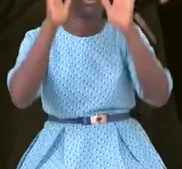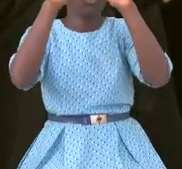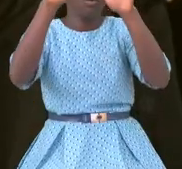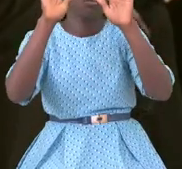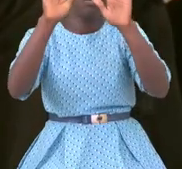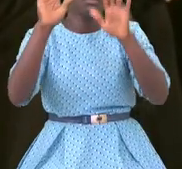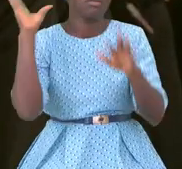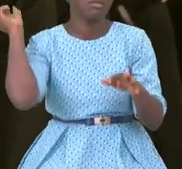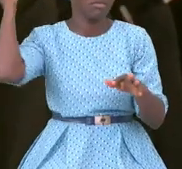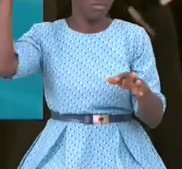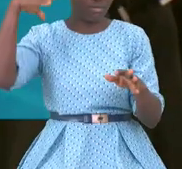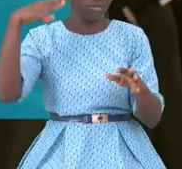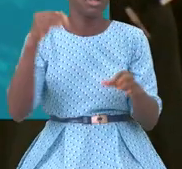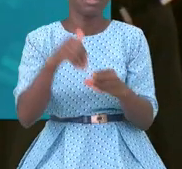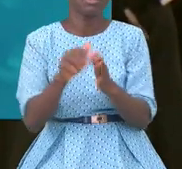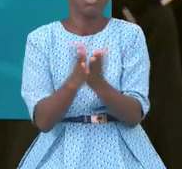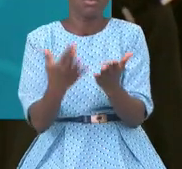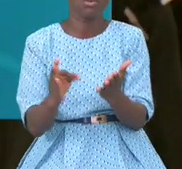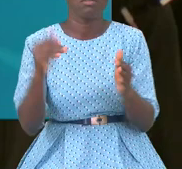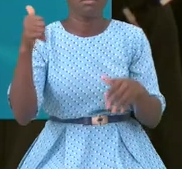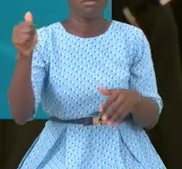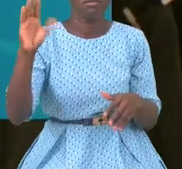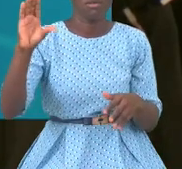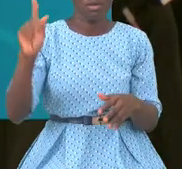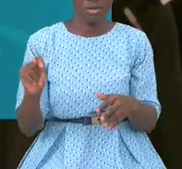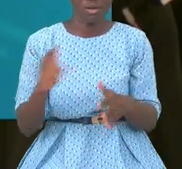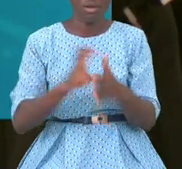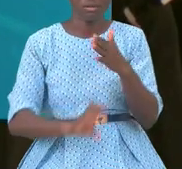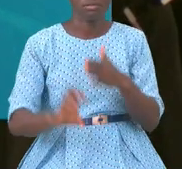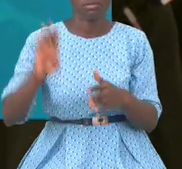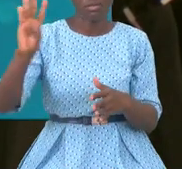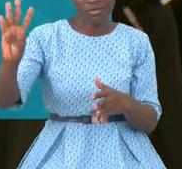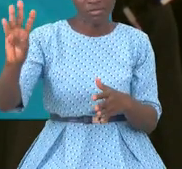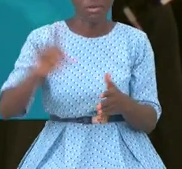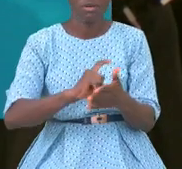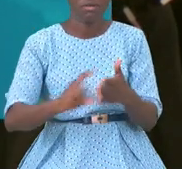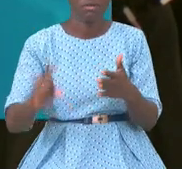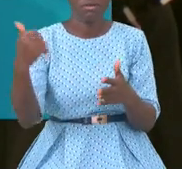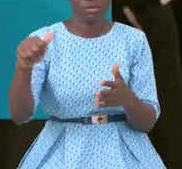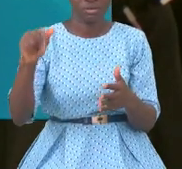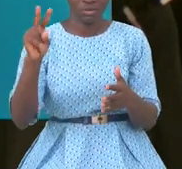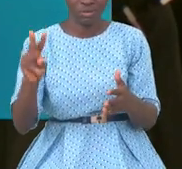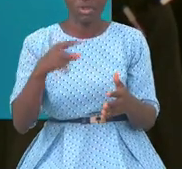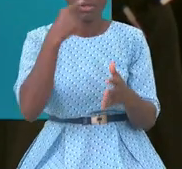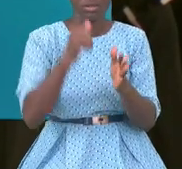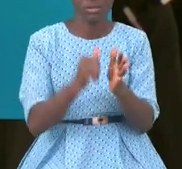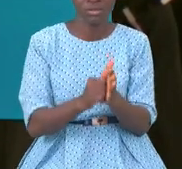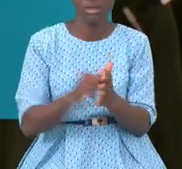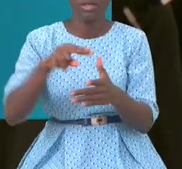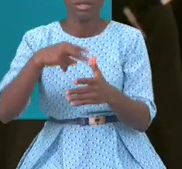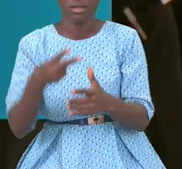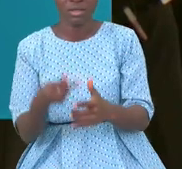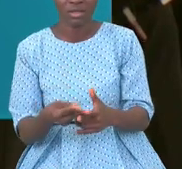4, and we're reading from verse 12. It says, neither is there salvation in any